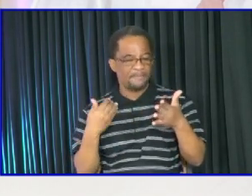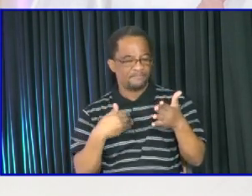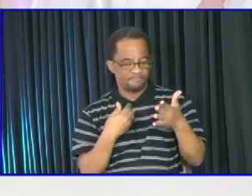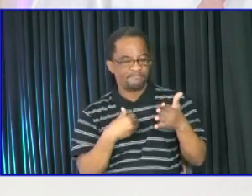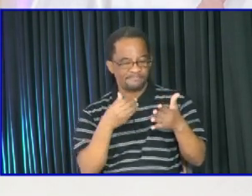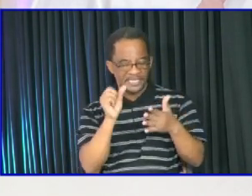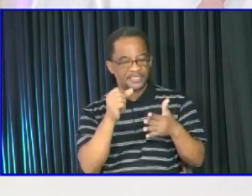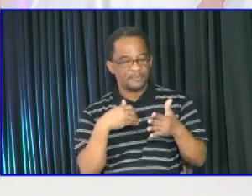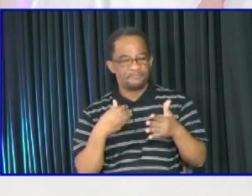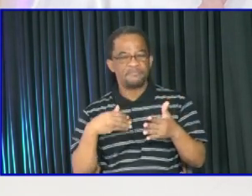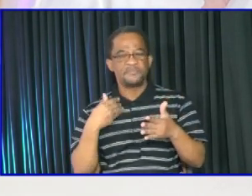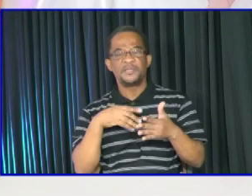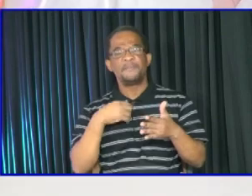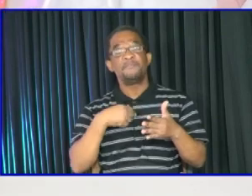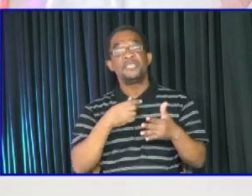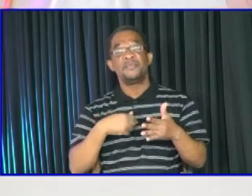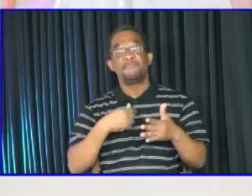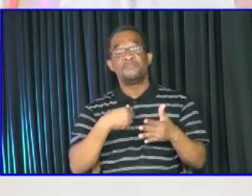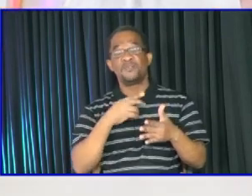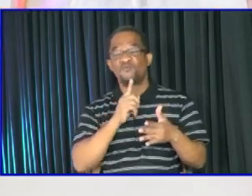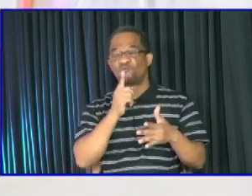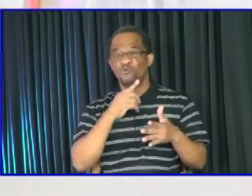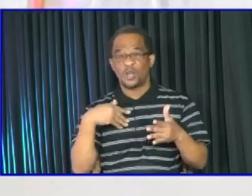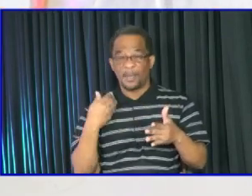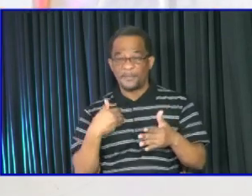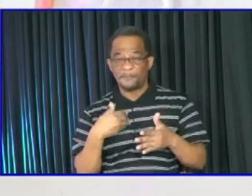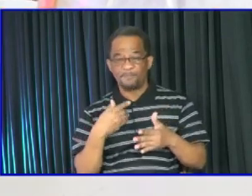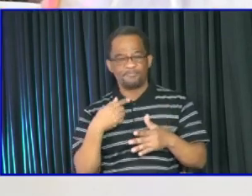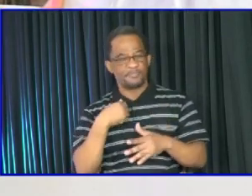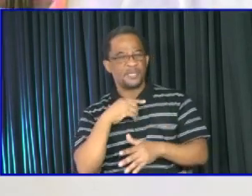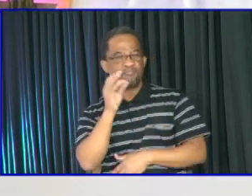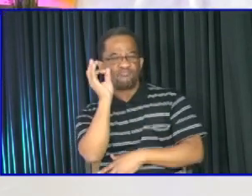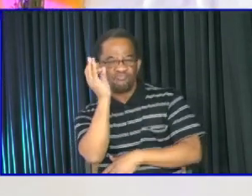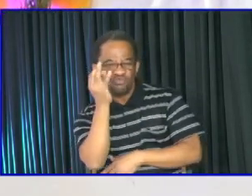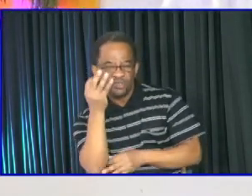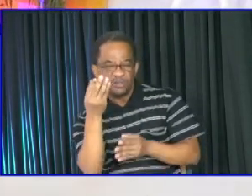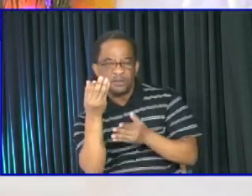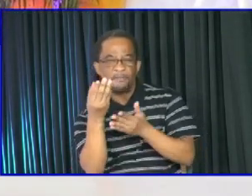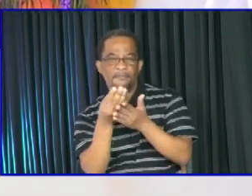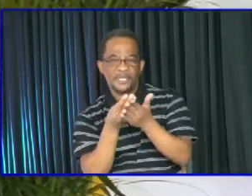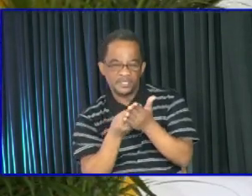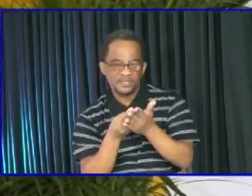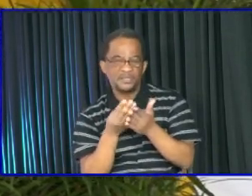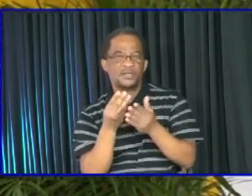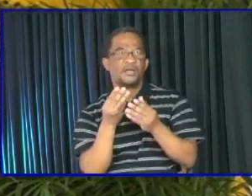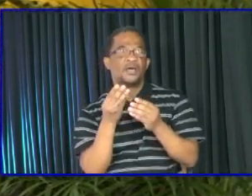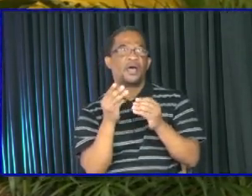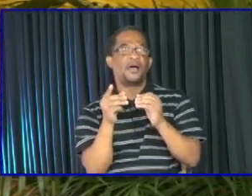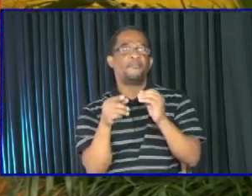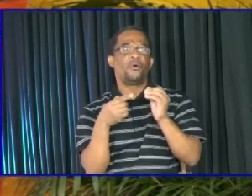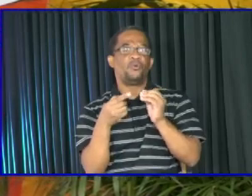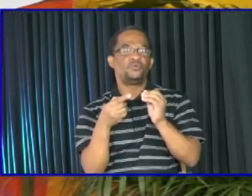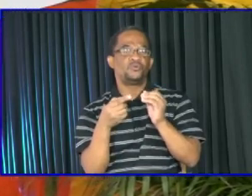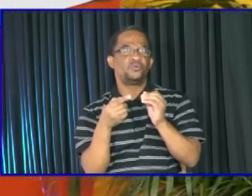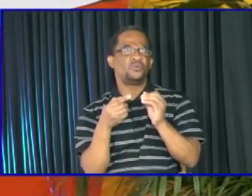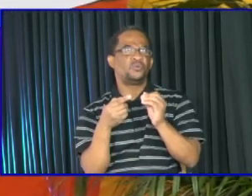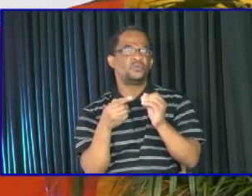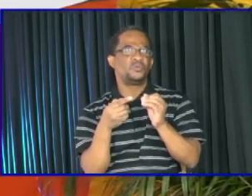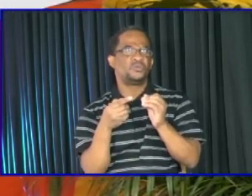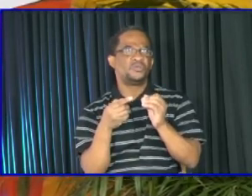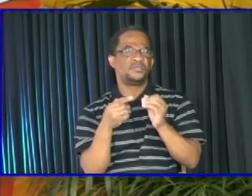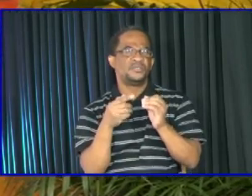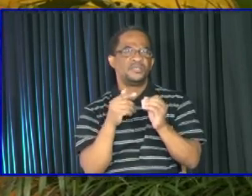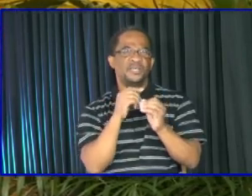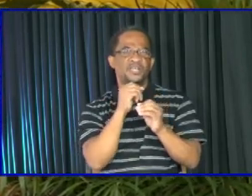I am happy. I'm really happy that I preached the messages concerning the